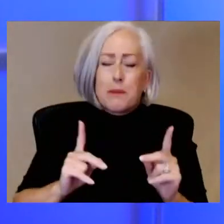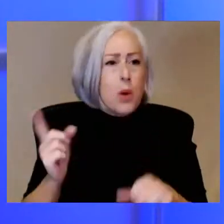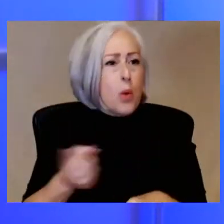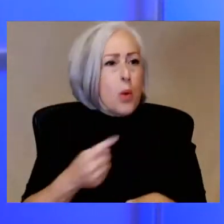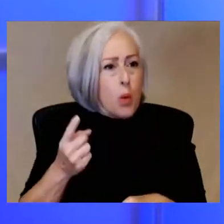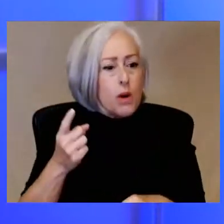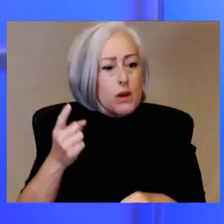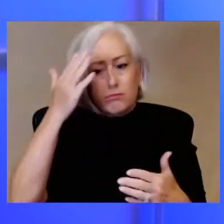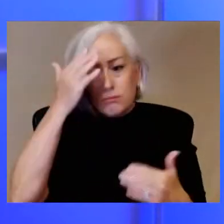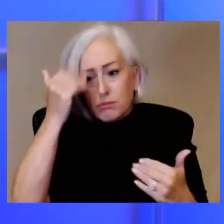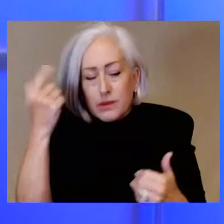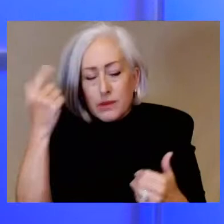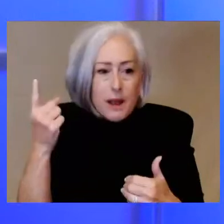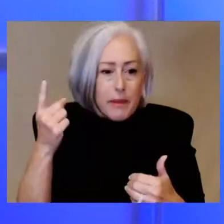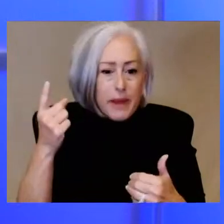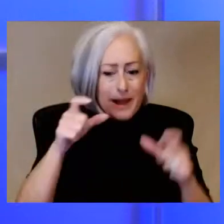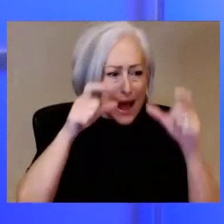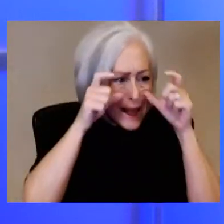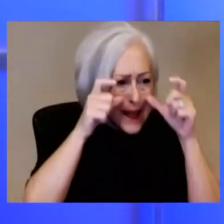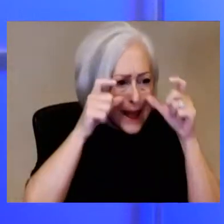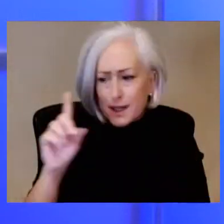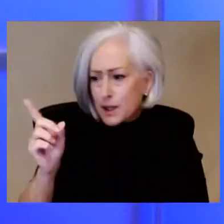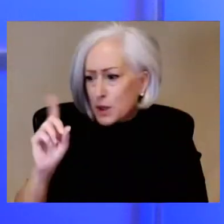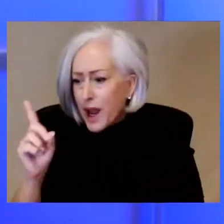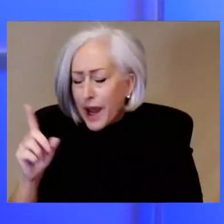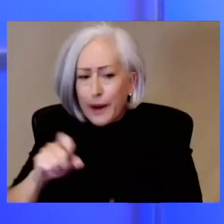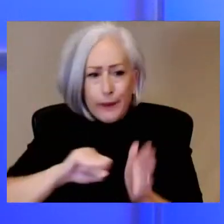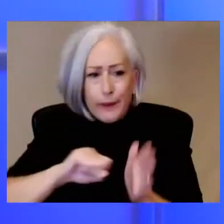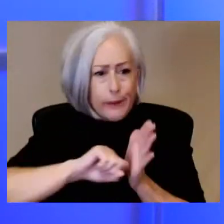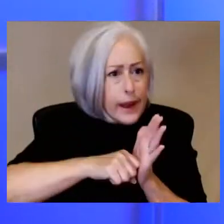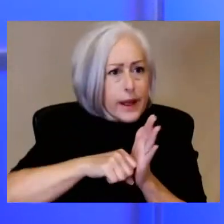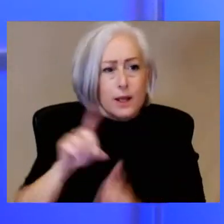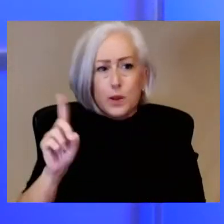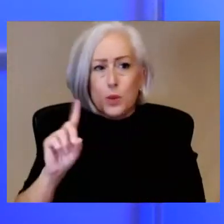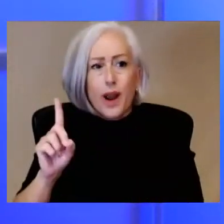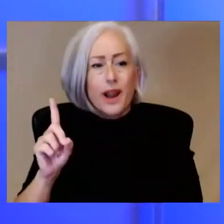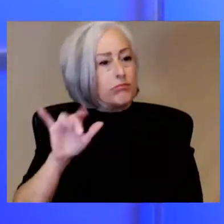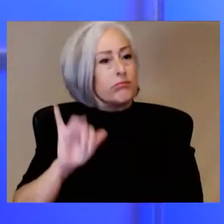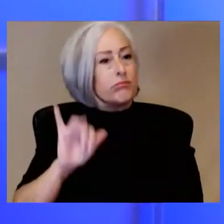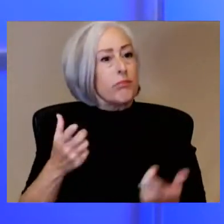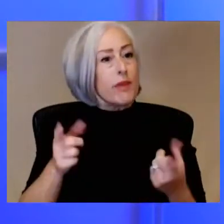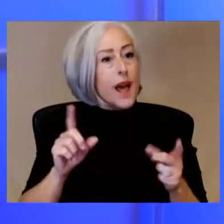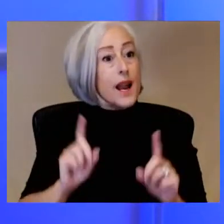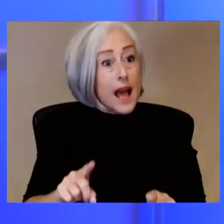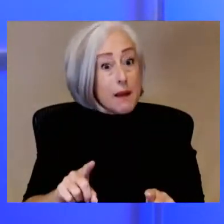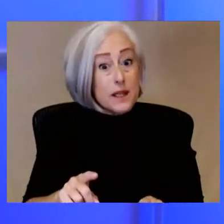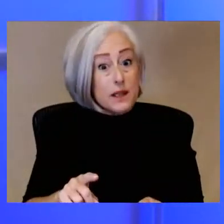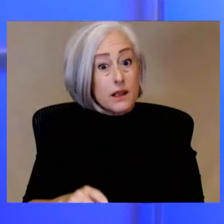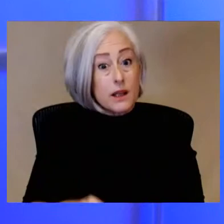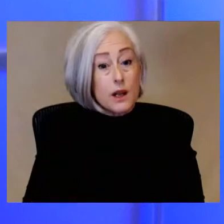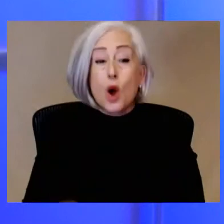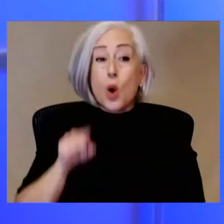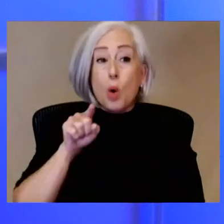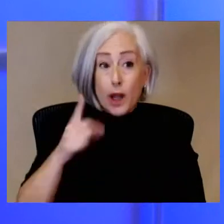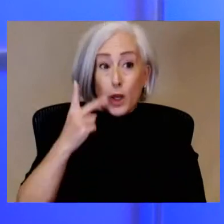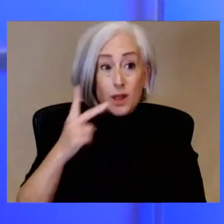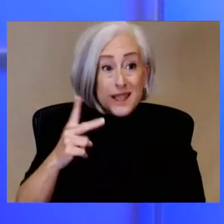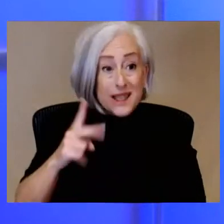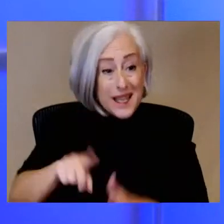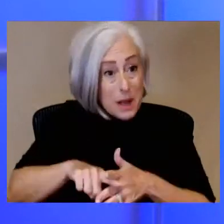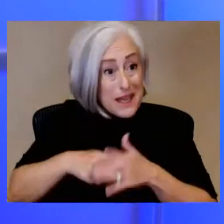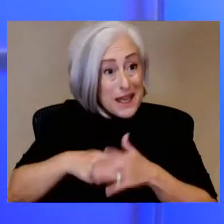glasses, and that's something that happens our entire life. When we see the beginnings of Alzheimer's disease, it's a new level of forgetfulness. So